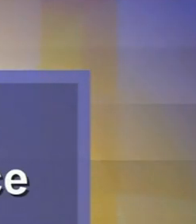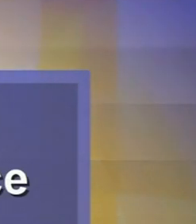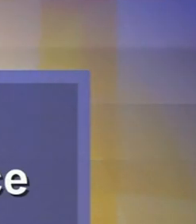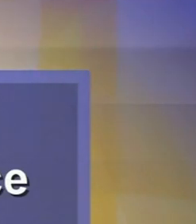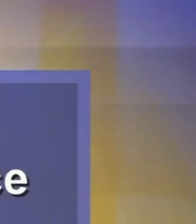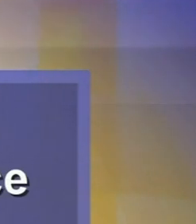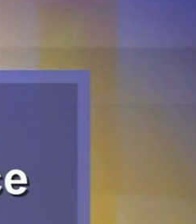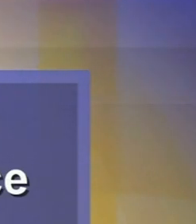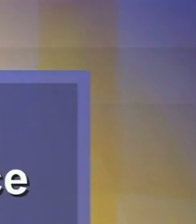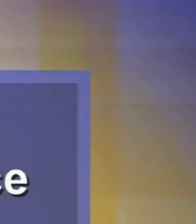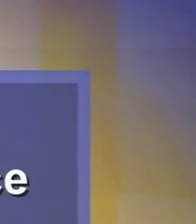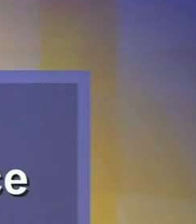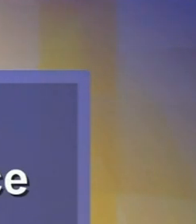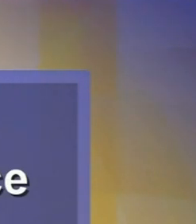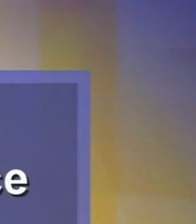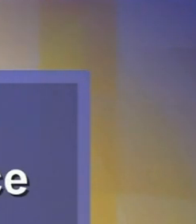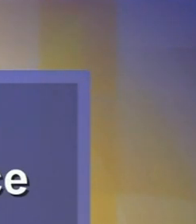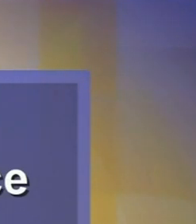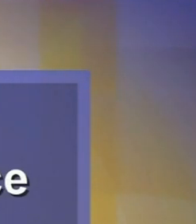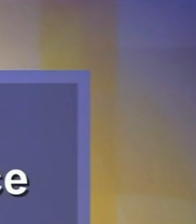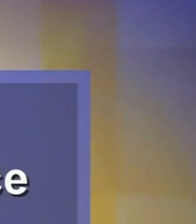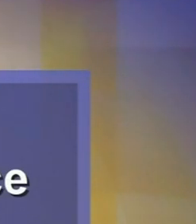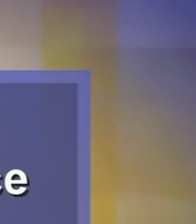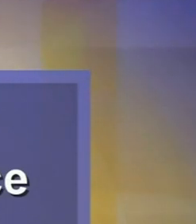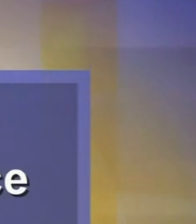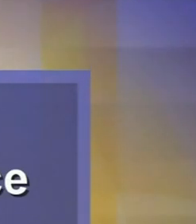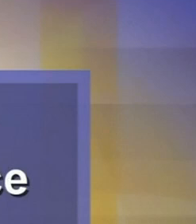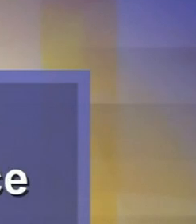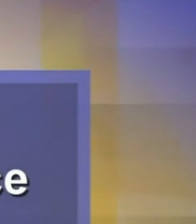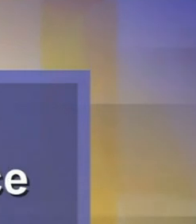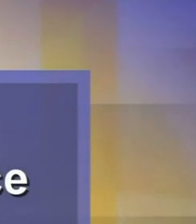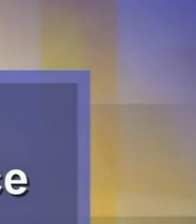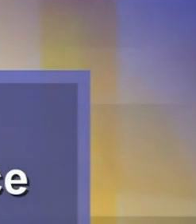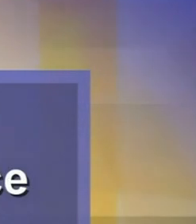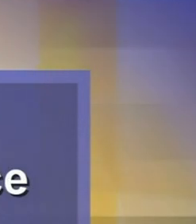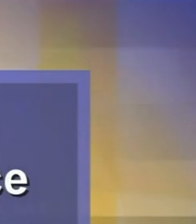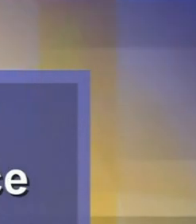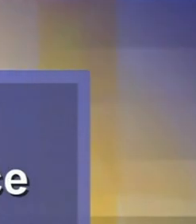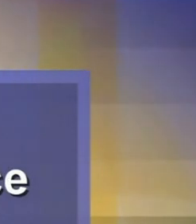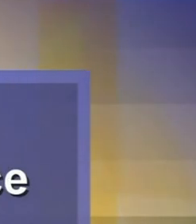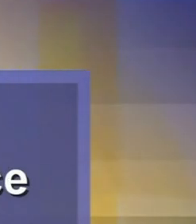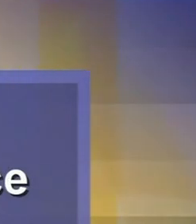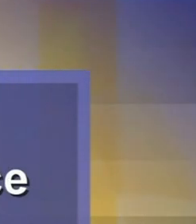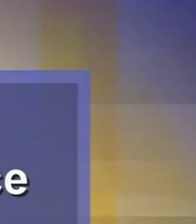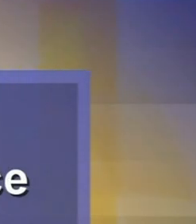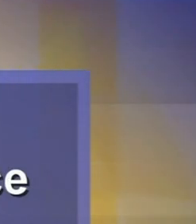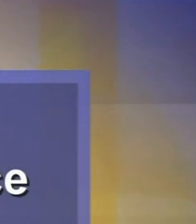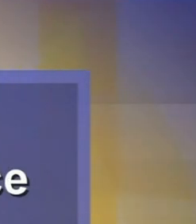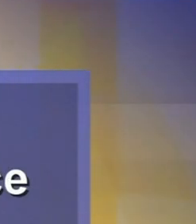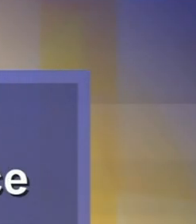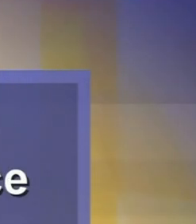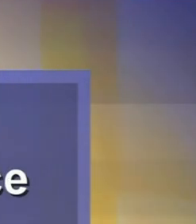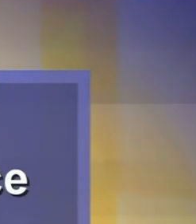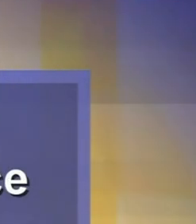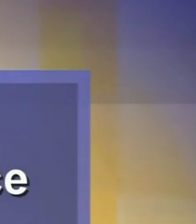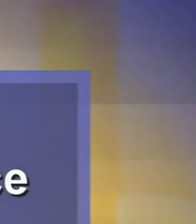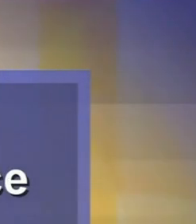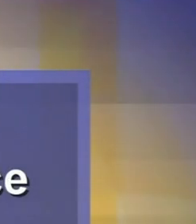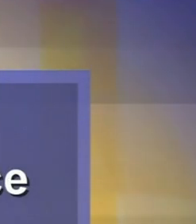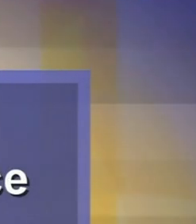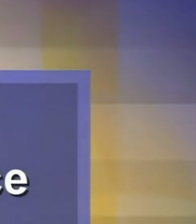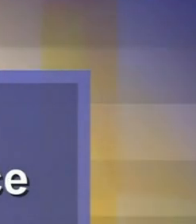borderline of being open or closed, companies are going to say, well, let's go ahead and close them because we can say coronavirus is a reason.